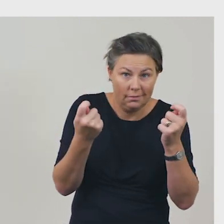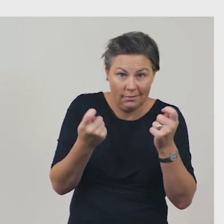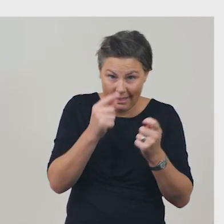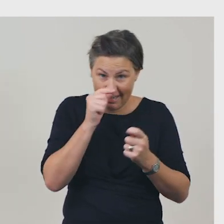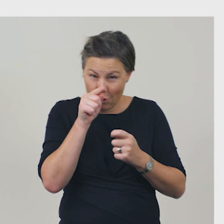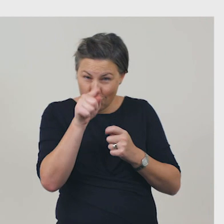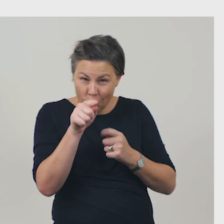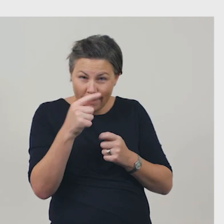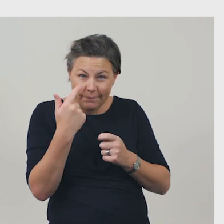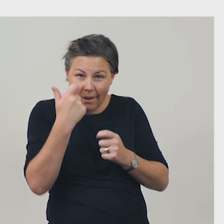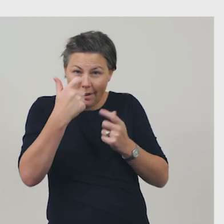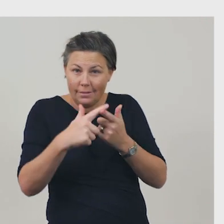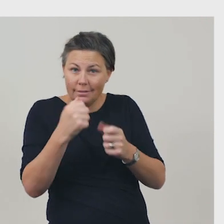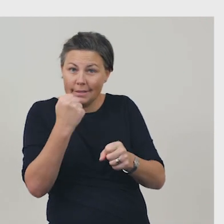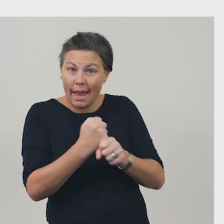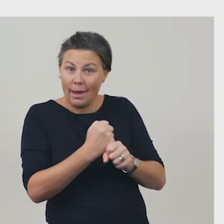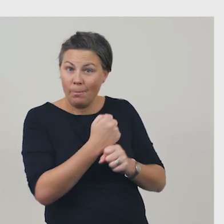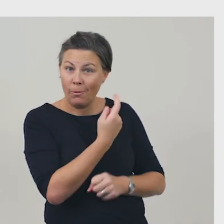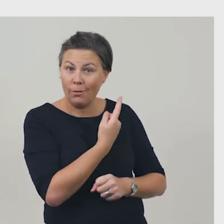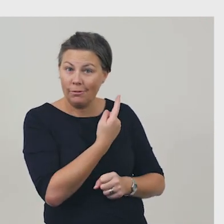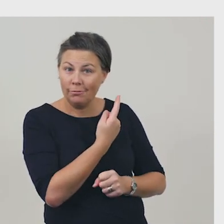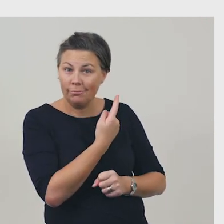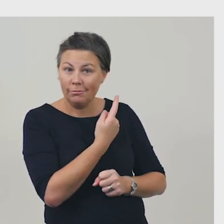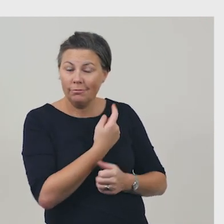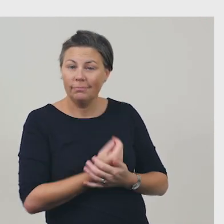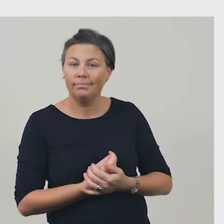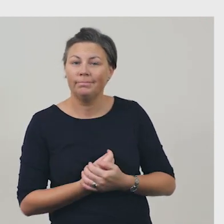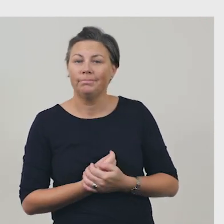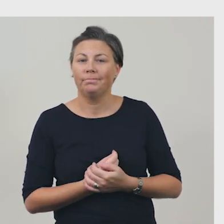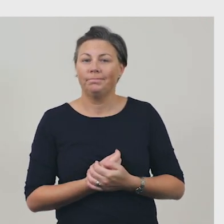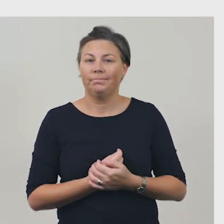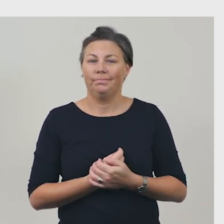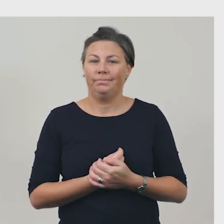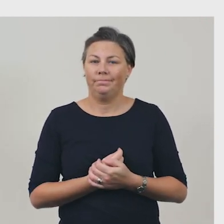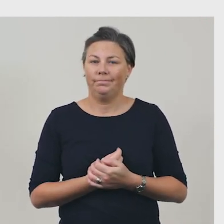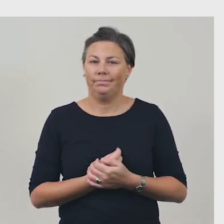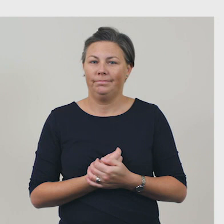any references for important cultural values, beliefs, or events?